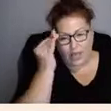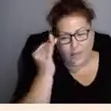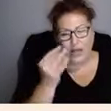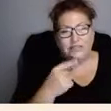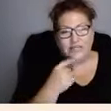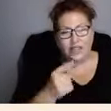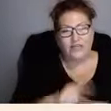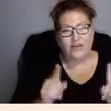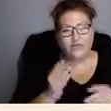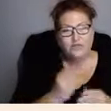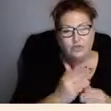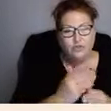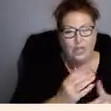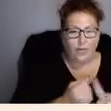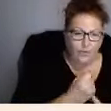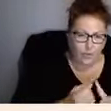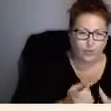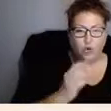accidental injury.